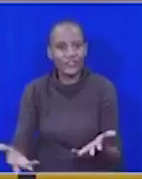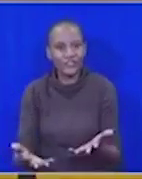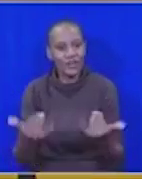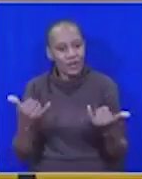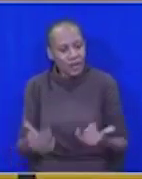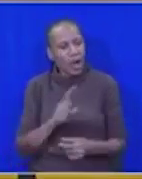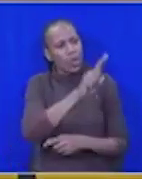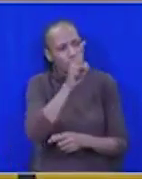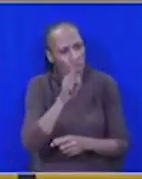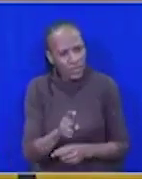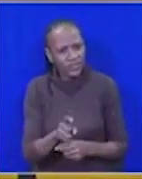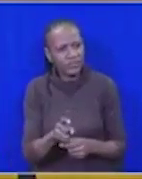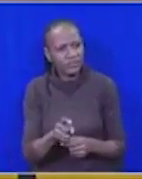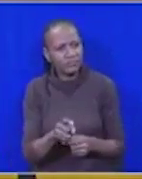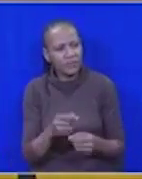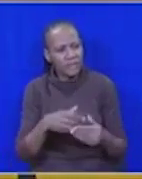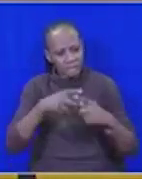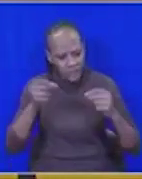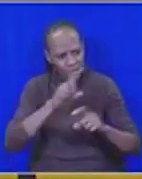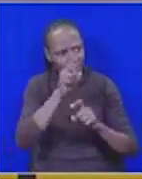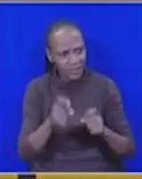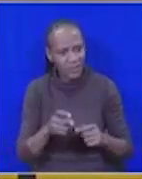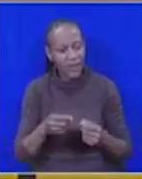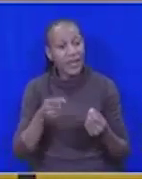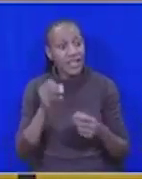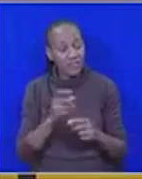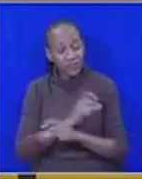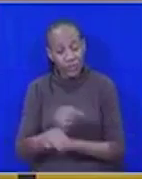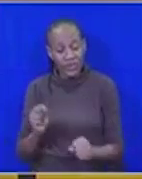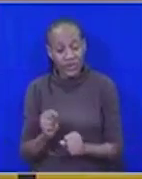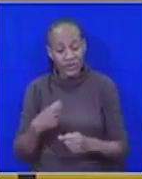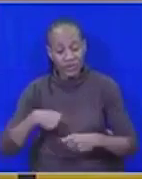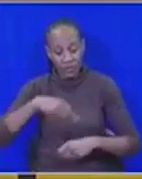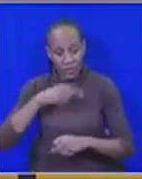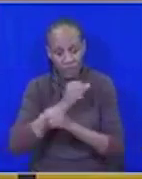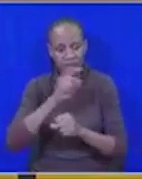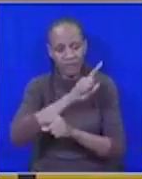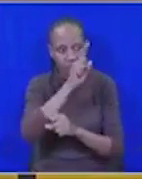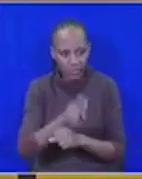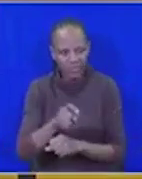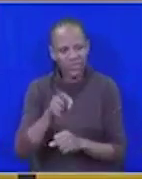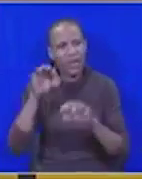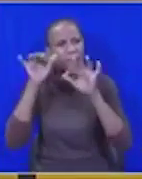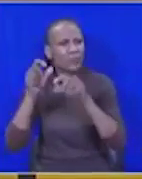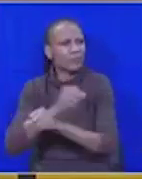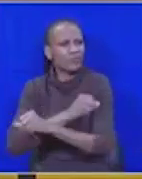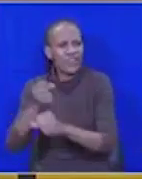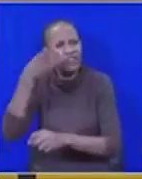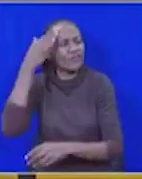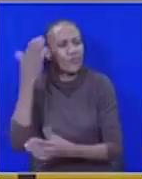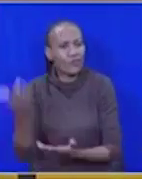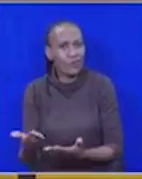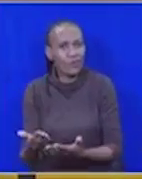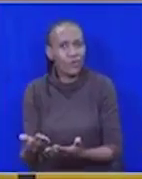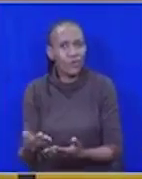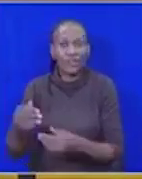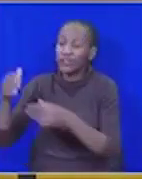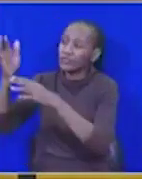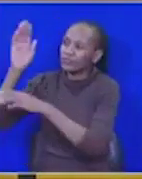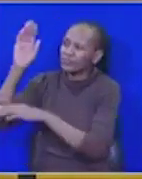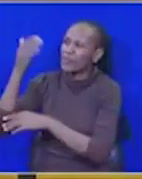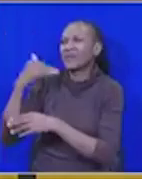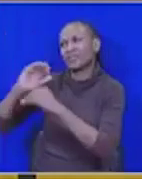submitted, the public would have never known that the SABC Order. Has finalized its editorial review process. Chairperson, you're going to protect